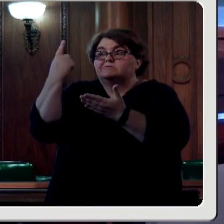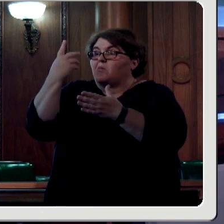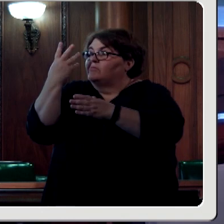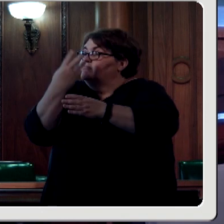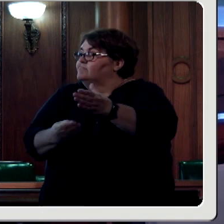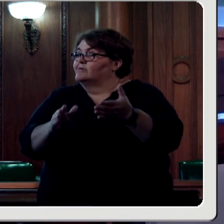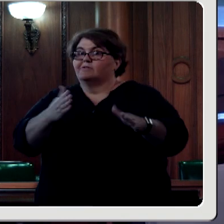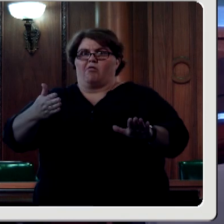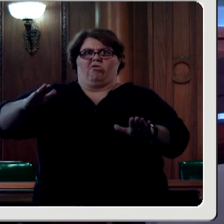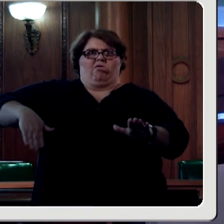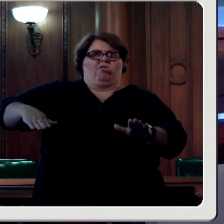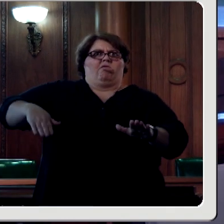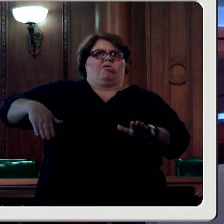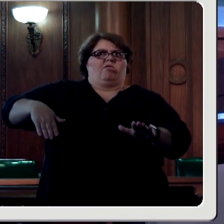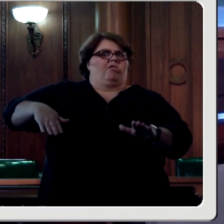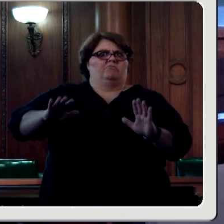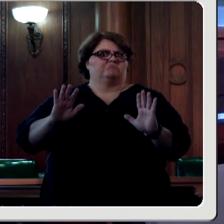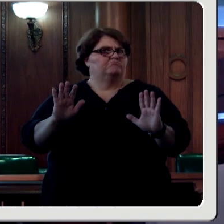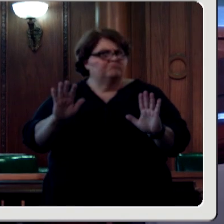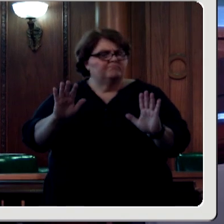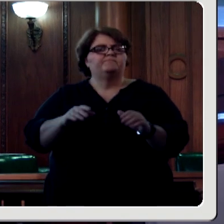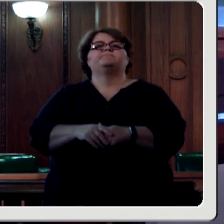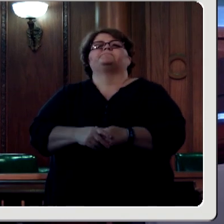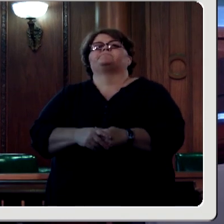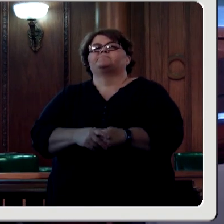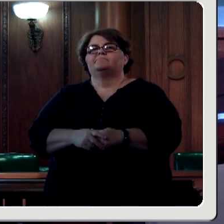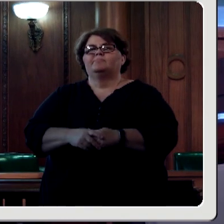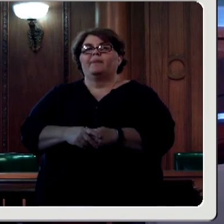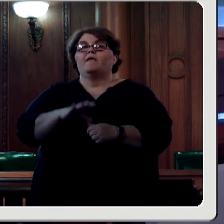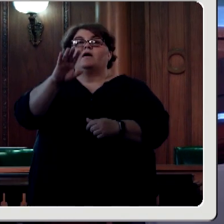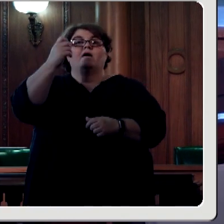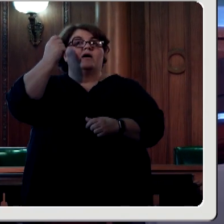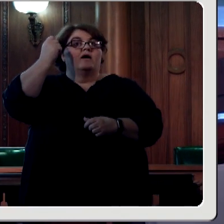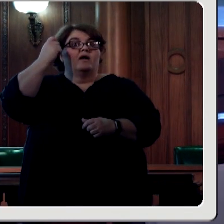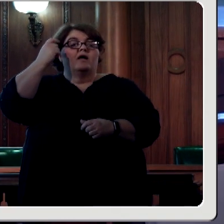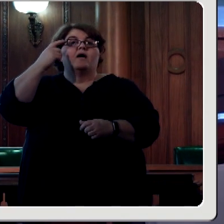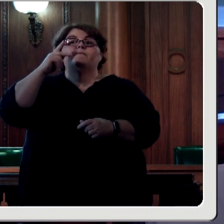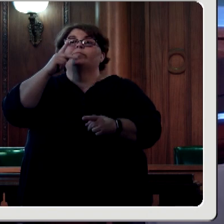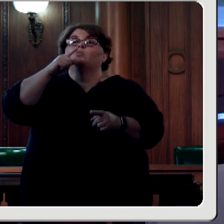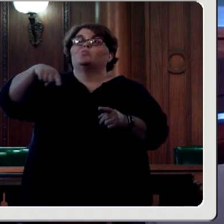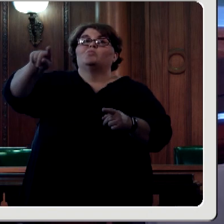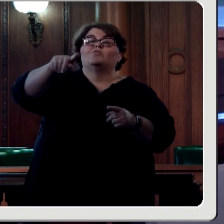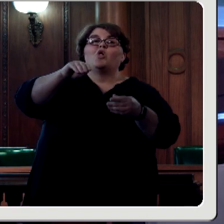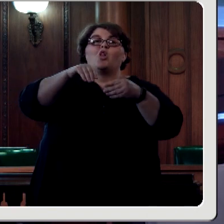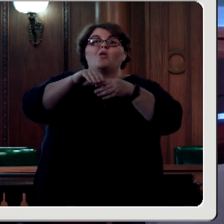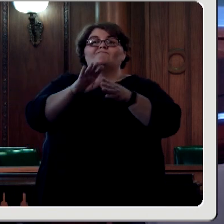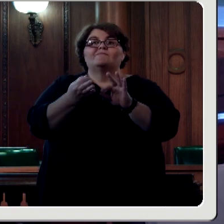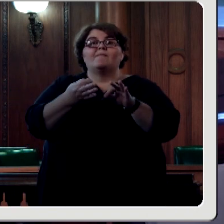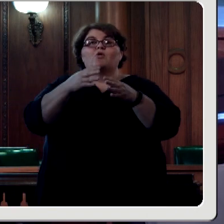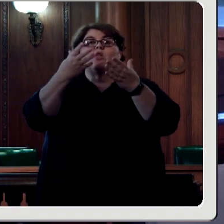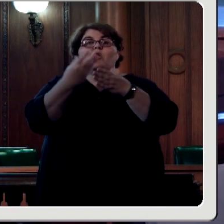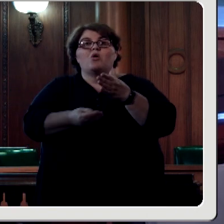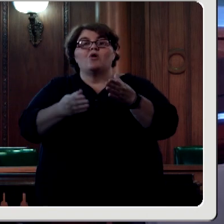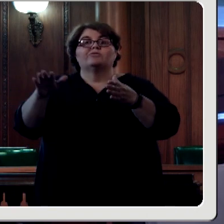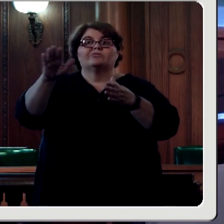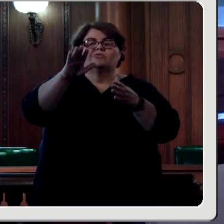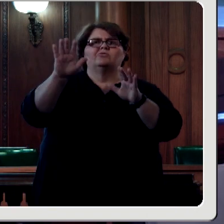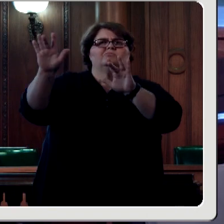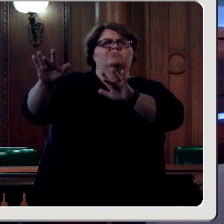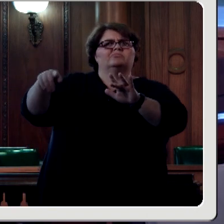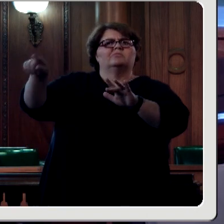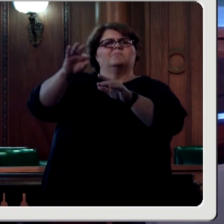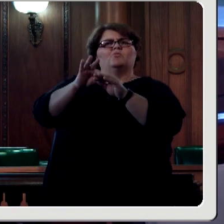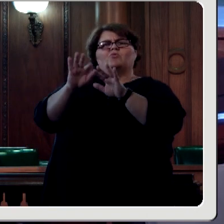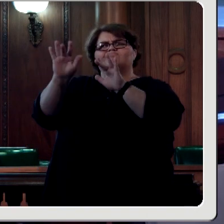their families, our heart and soul and sympathy and thoughts and prayers and encouragement go out to each and every one of you. So that keeps